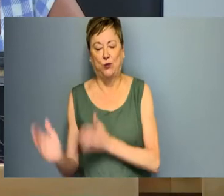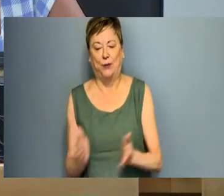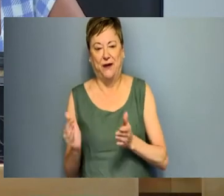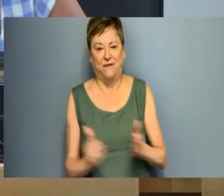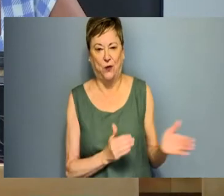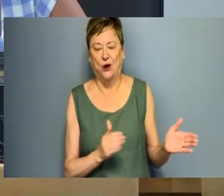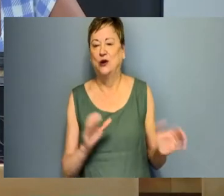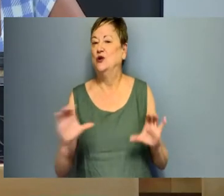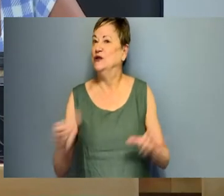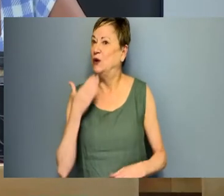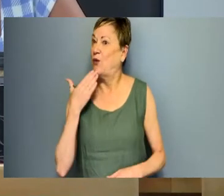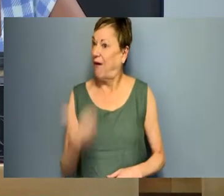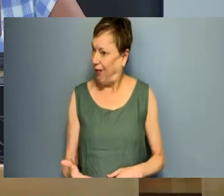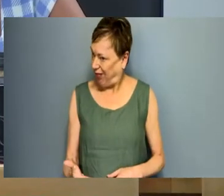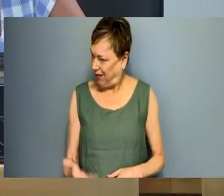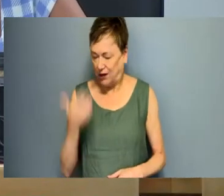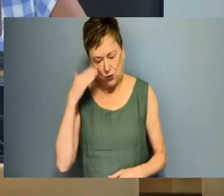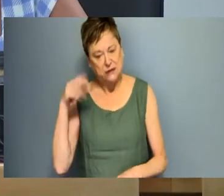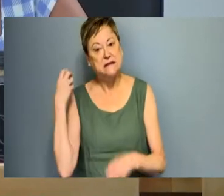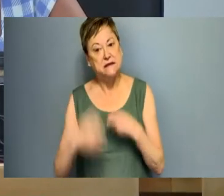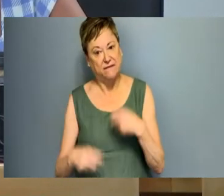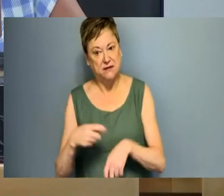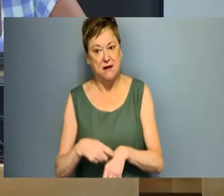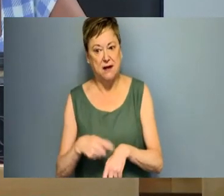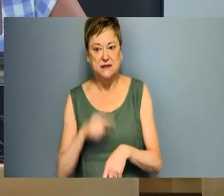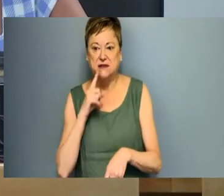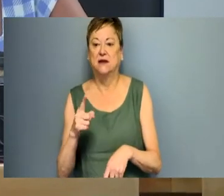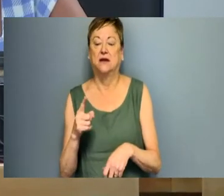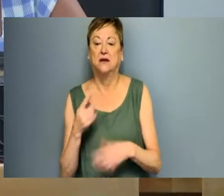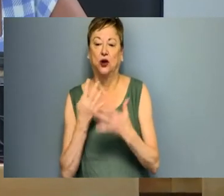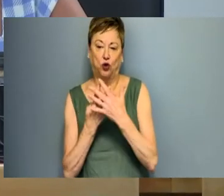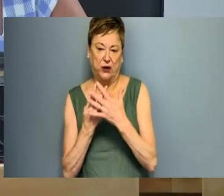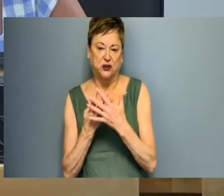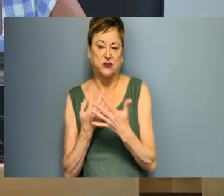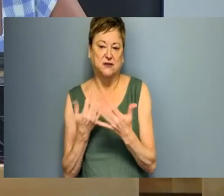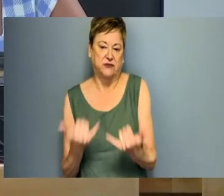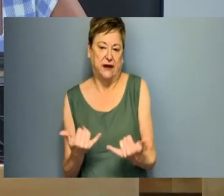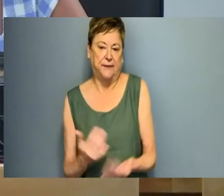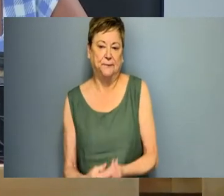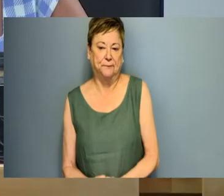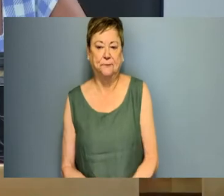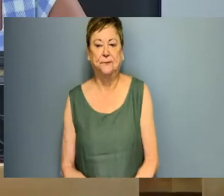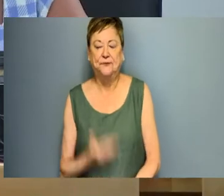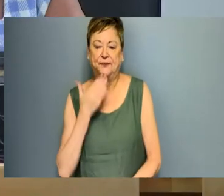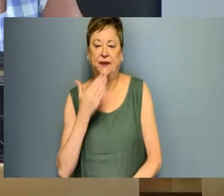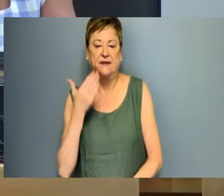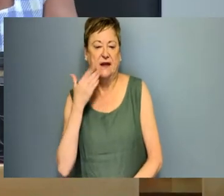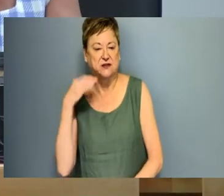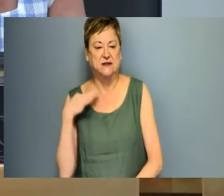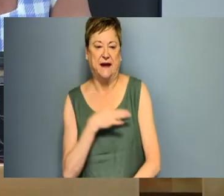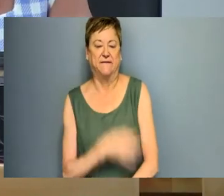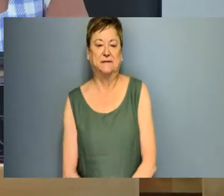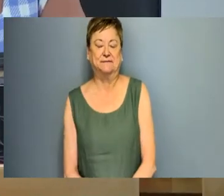and you did very well, and I know it's difficult times in corrections right now. So thank you, and thank your staff.